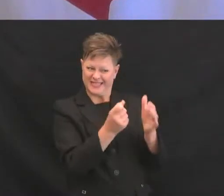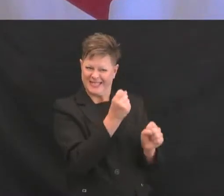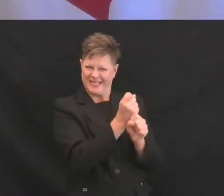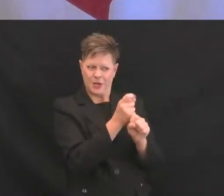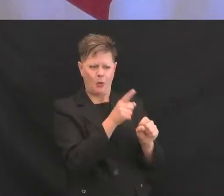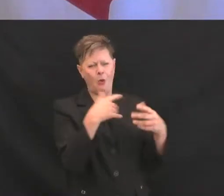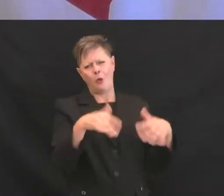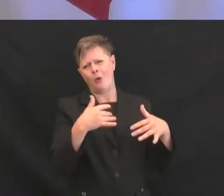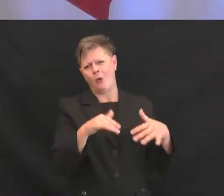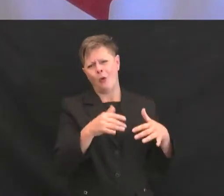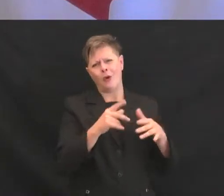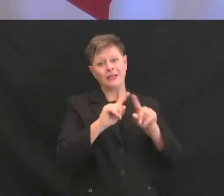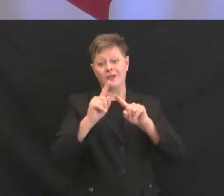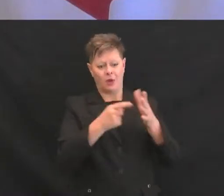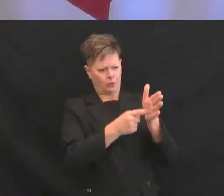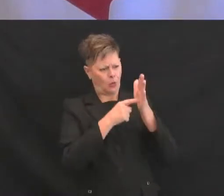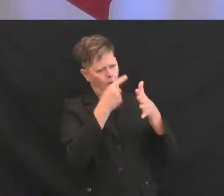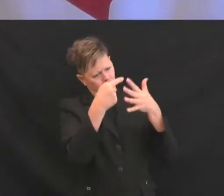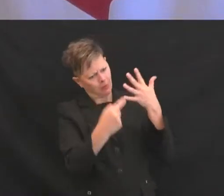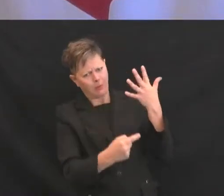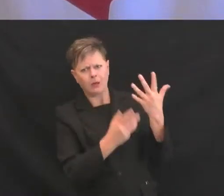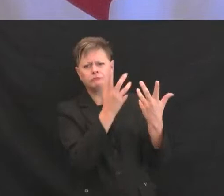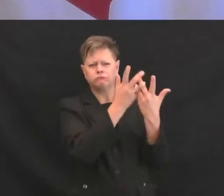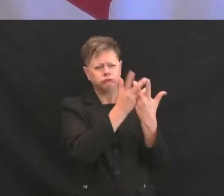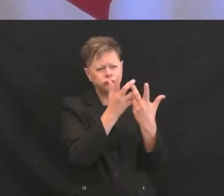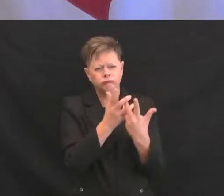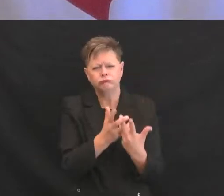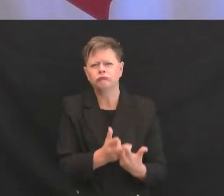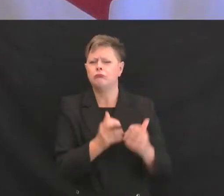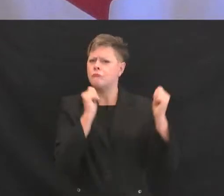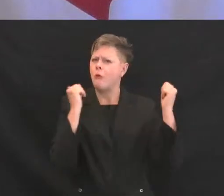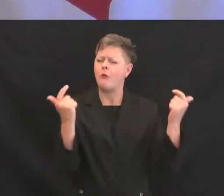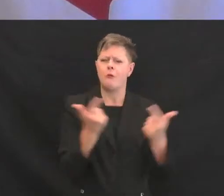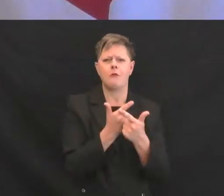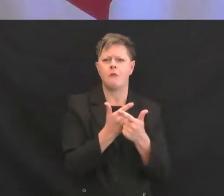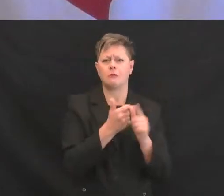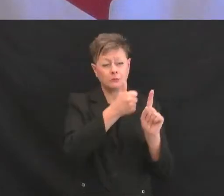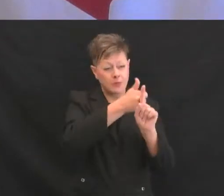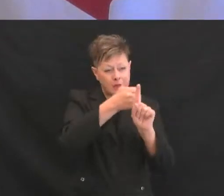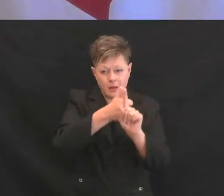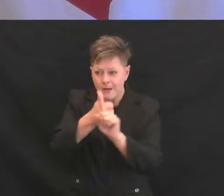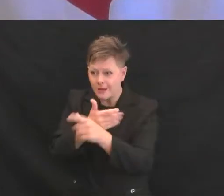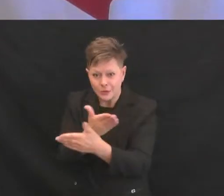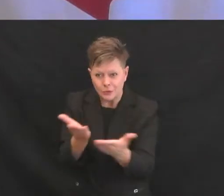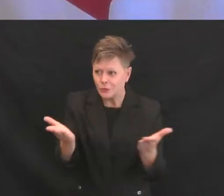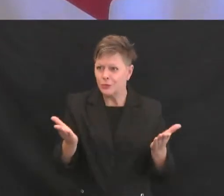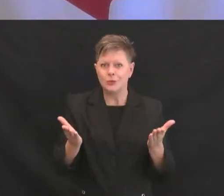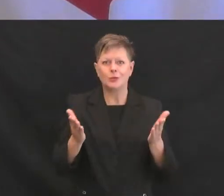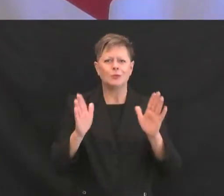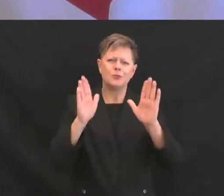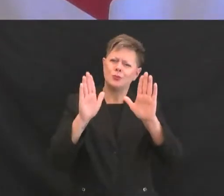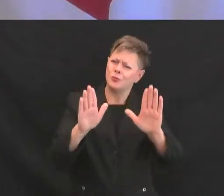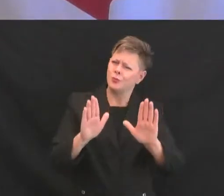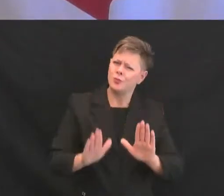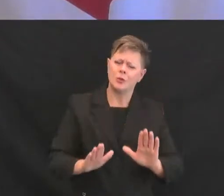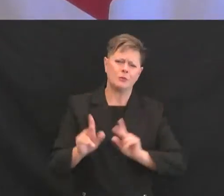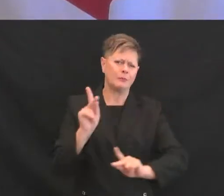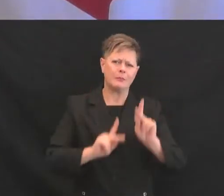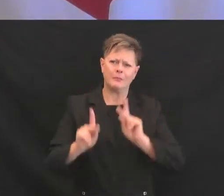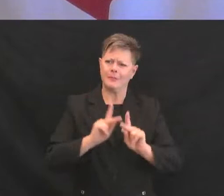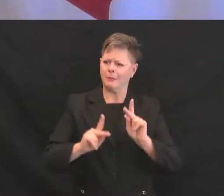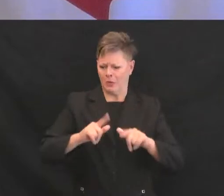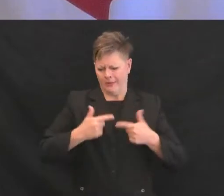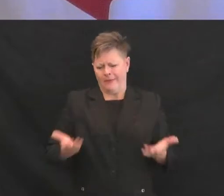that criteria unequivocally. Each of you are extraordinary members of our